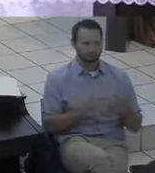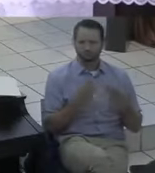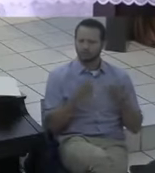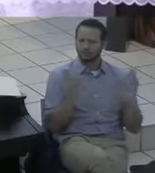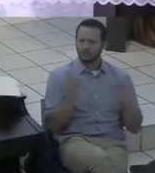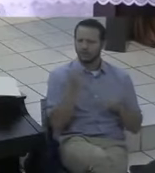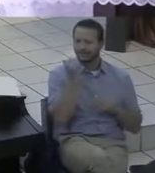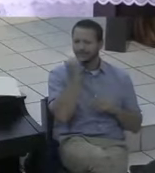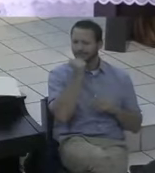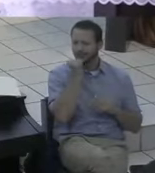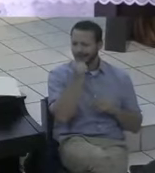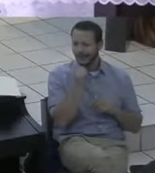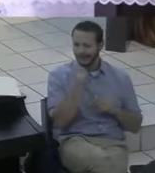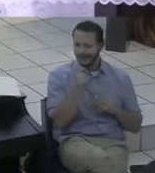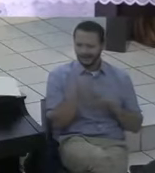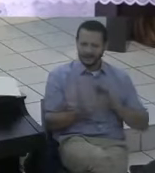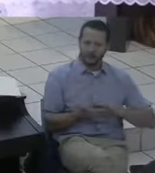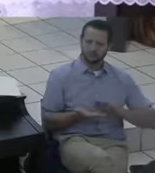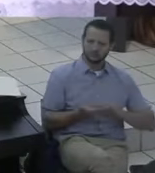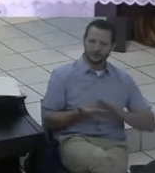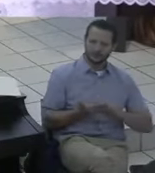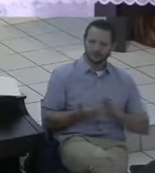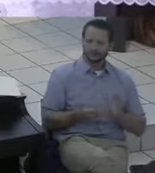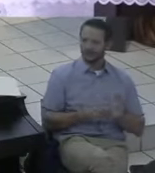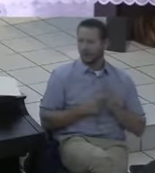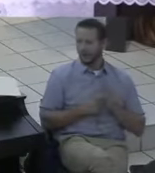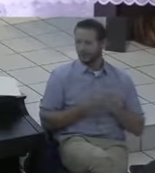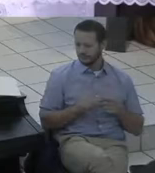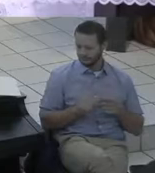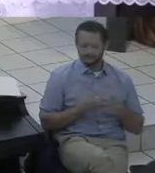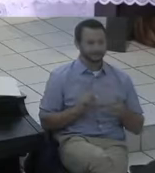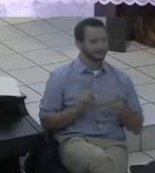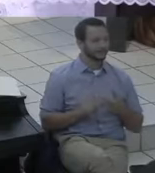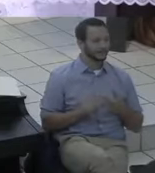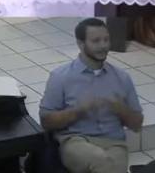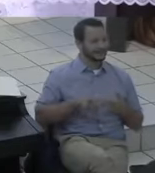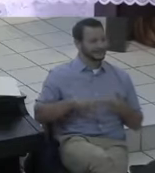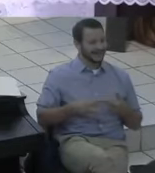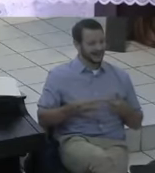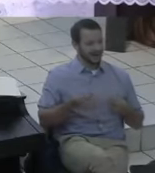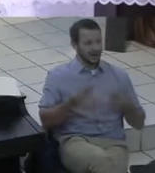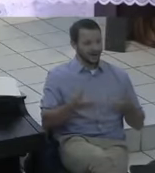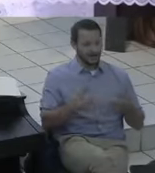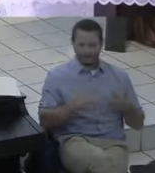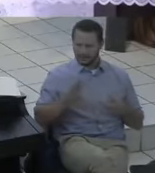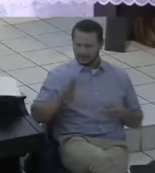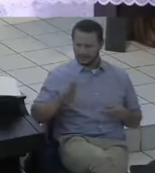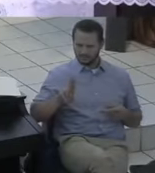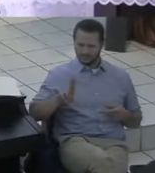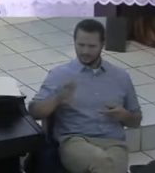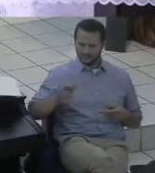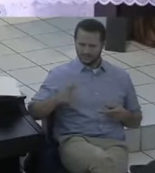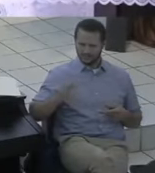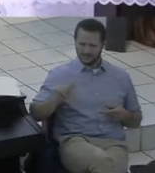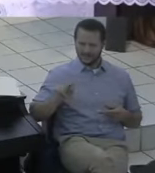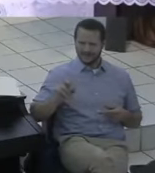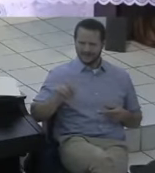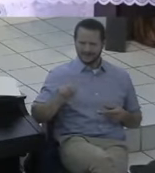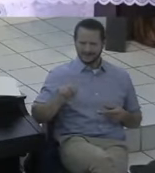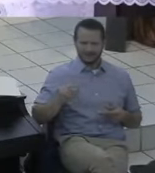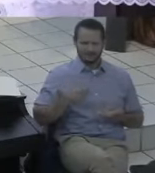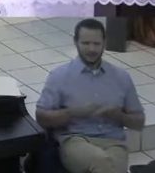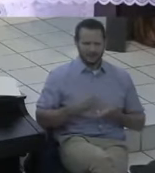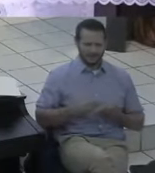the day-to-day activities of the church. And then the second offering is our Buchanan Fund, which